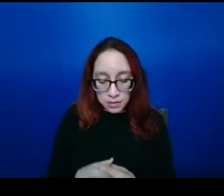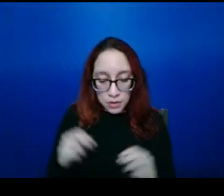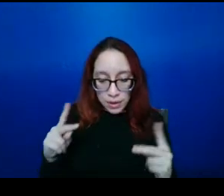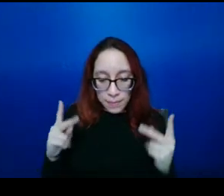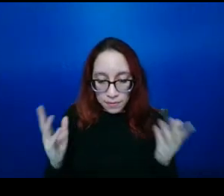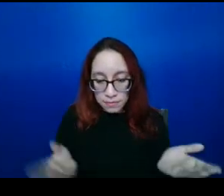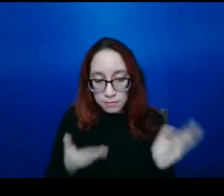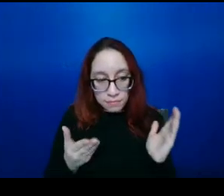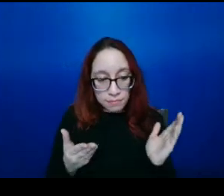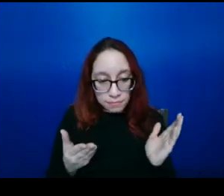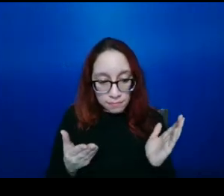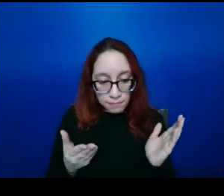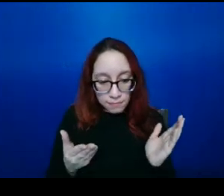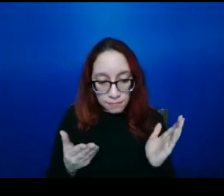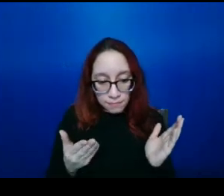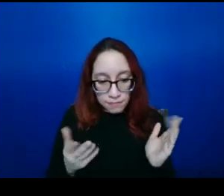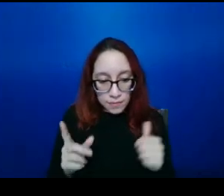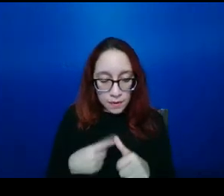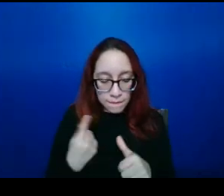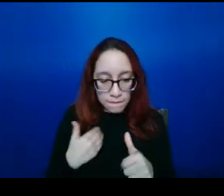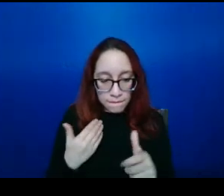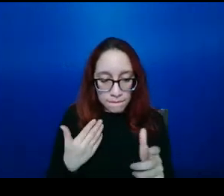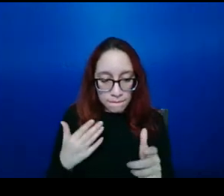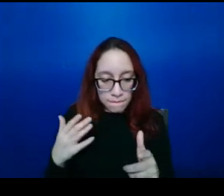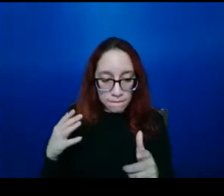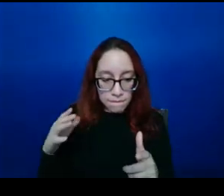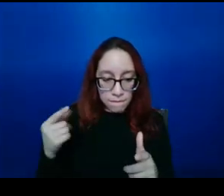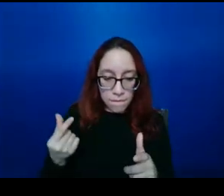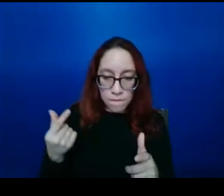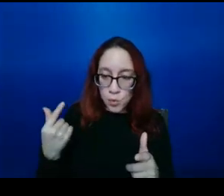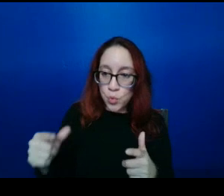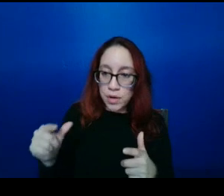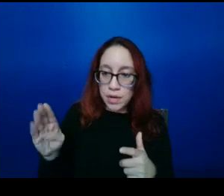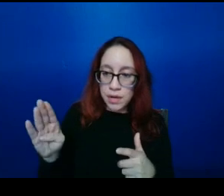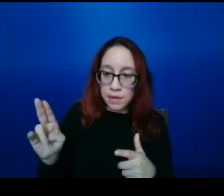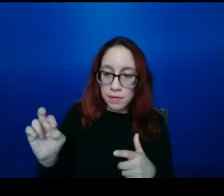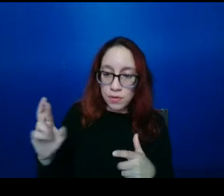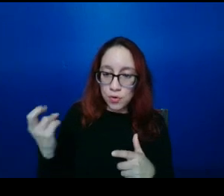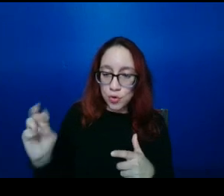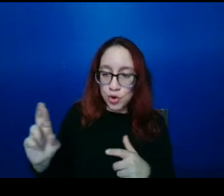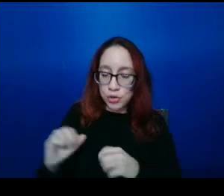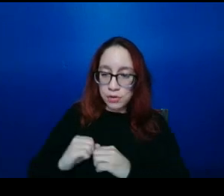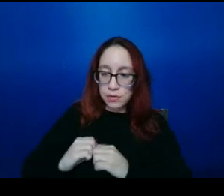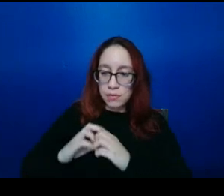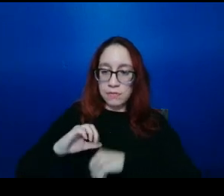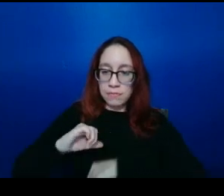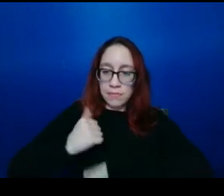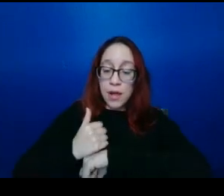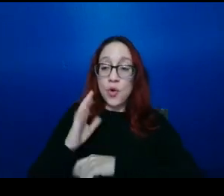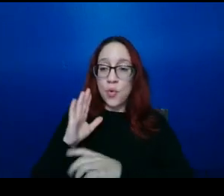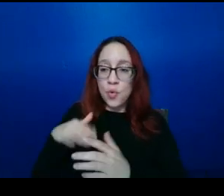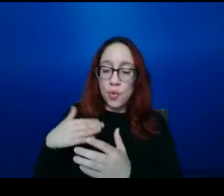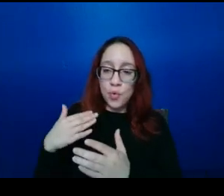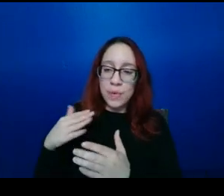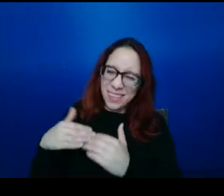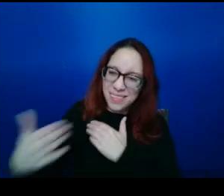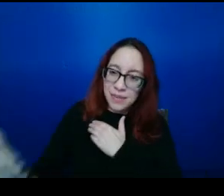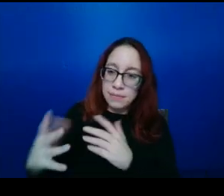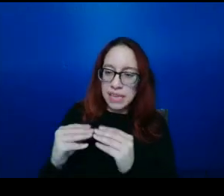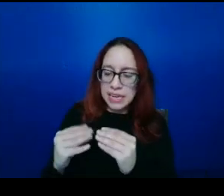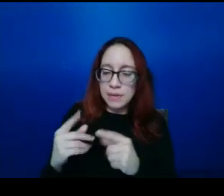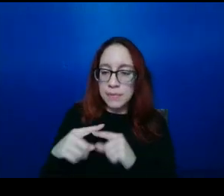Okay. First here, we have Mr. Greenberger, who is the founder, and he will be here in subsequent meetings, but he's